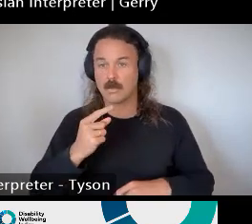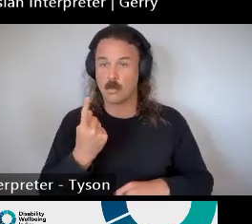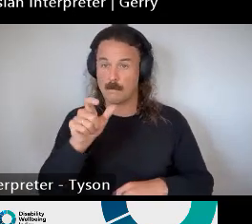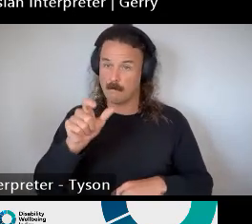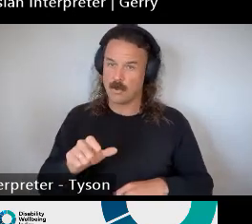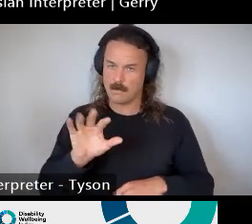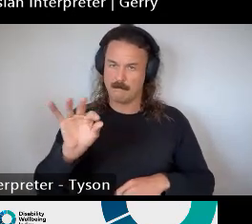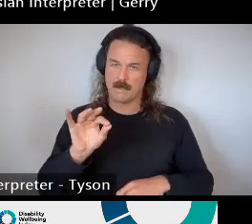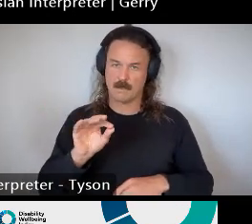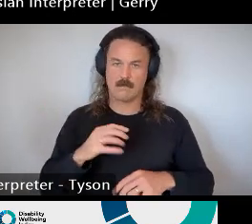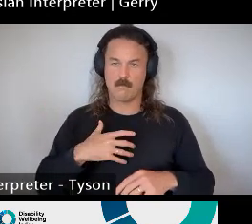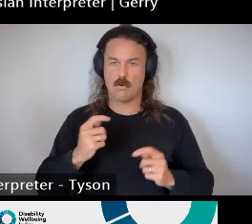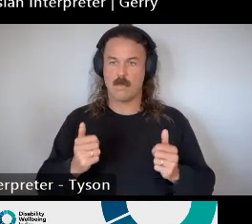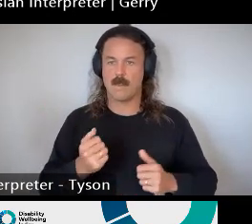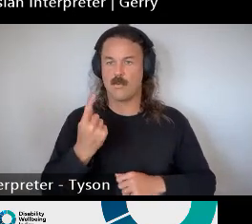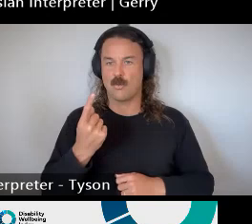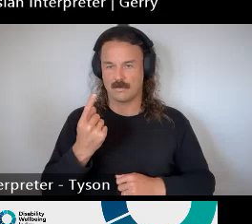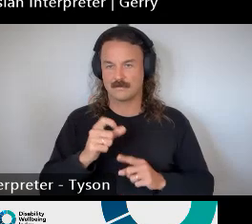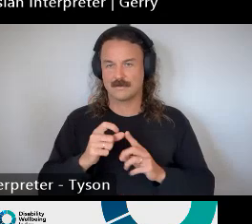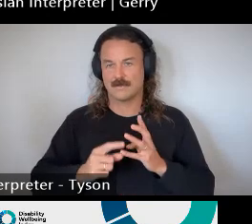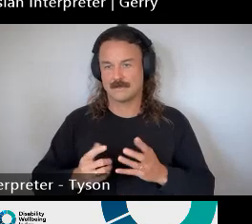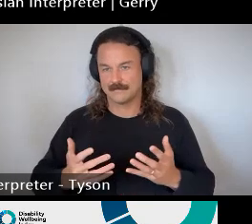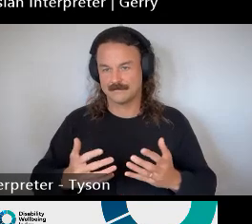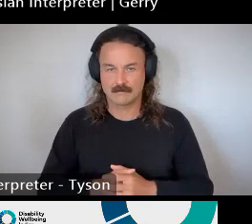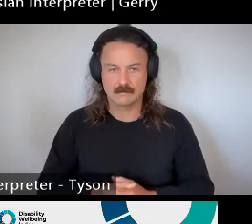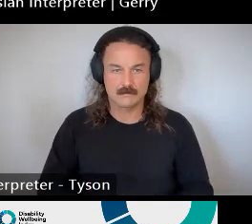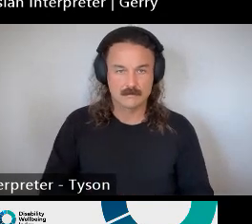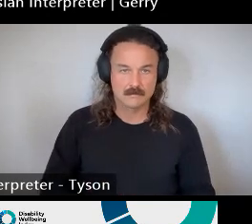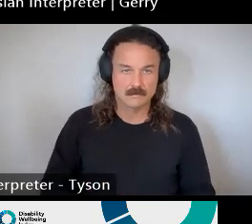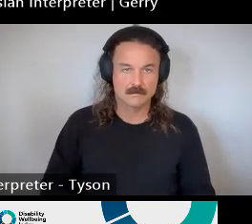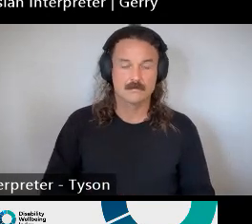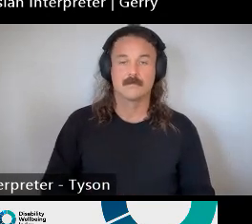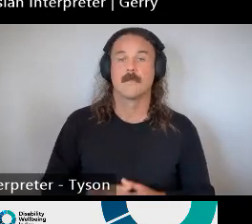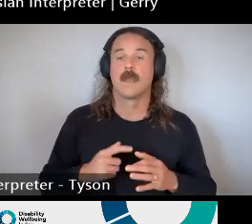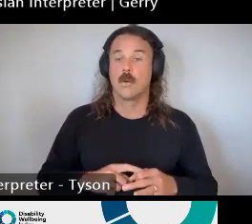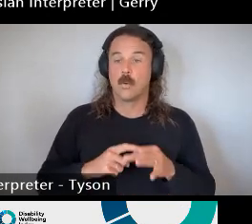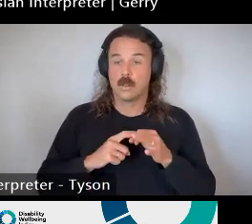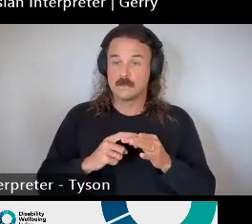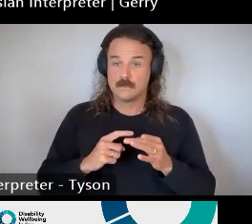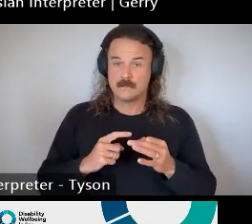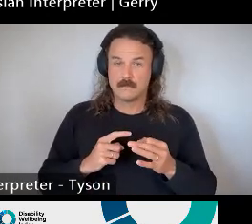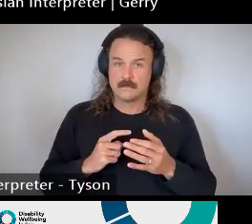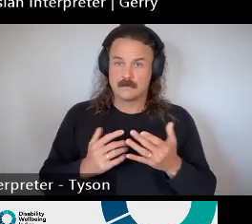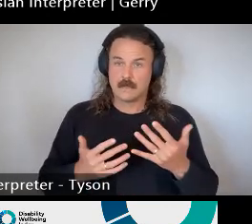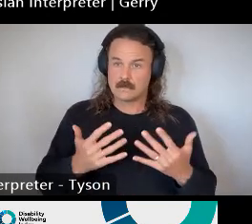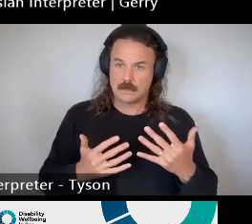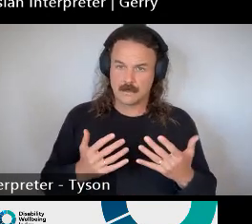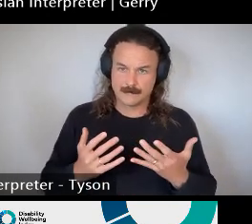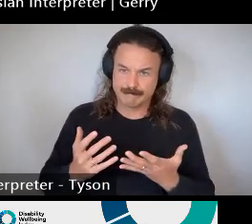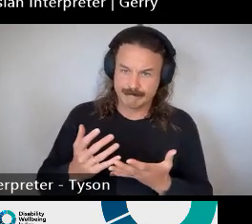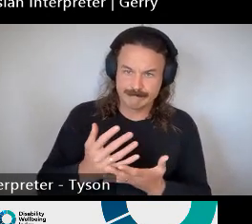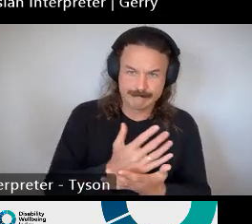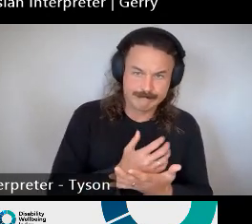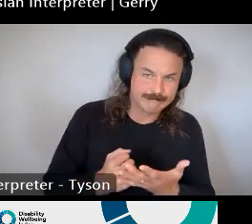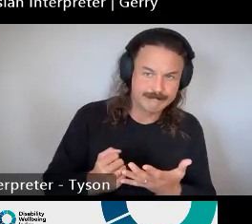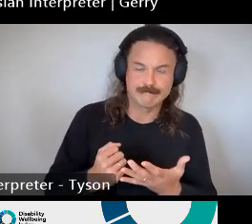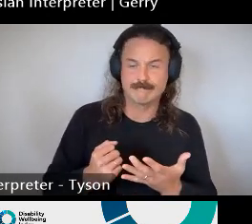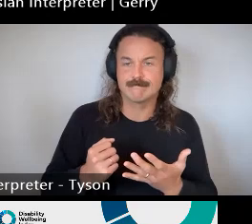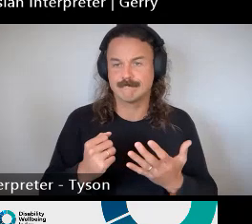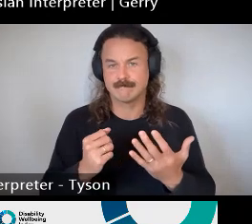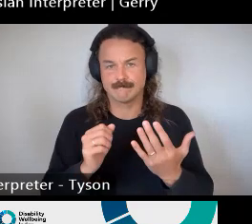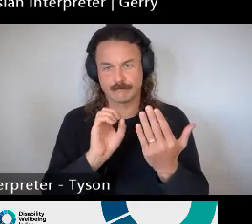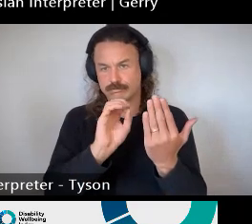After collecting the quantitative data, we go through the next step, in which case we're trying to select out of 35 items